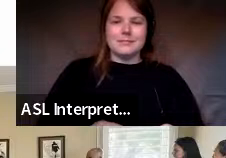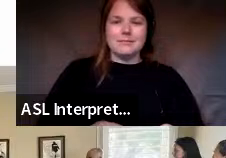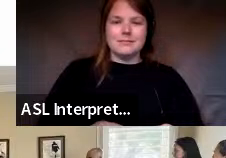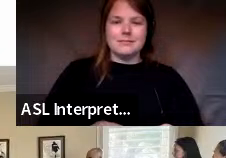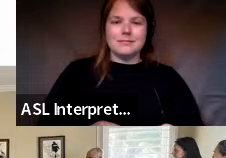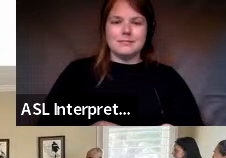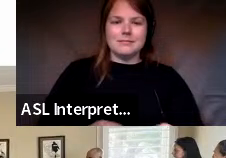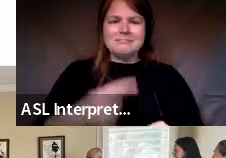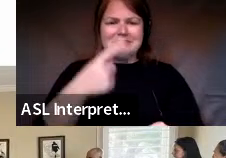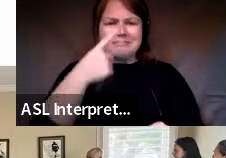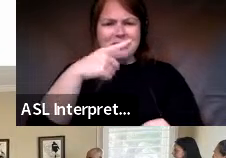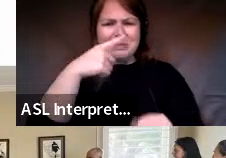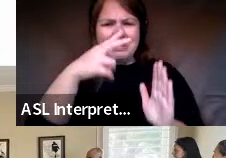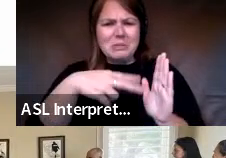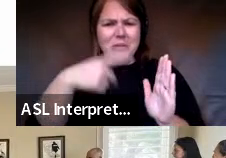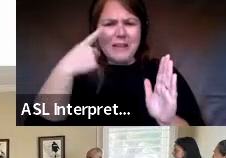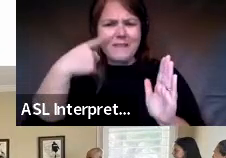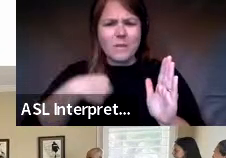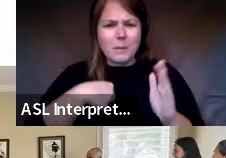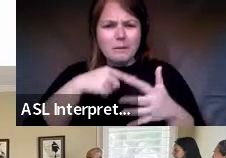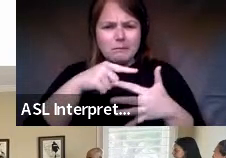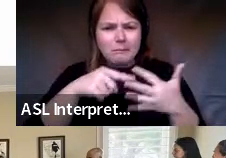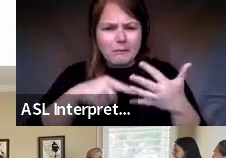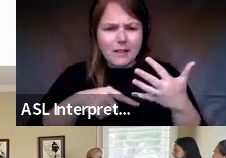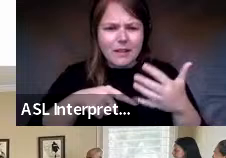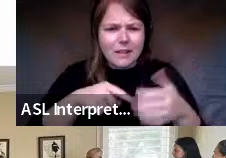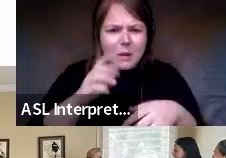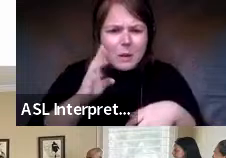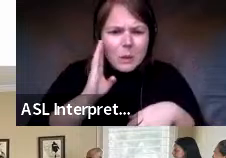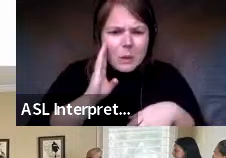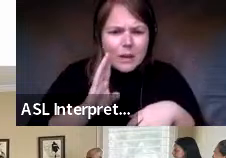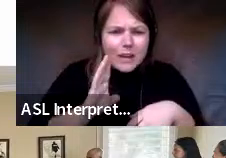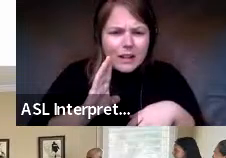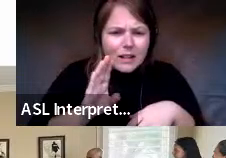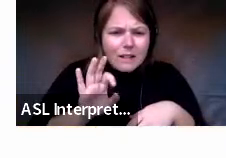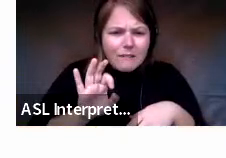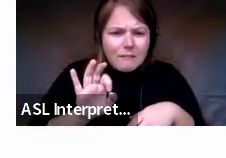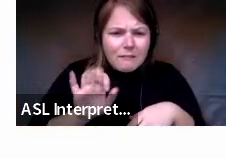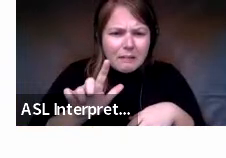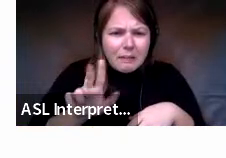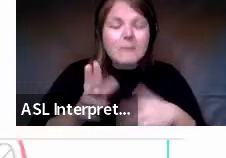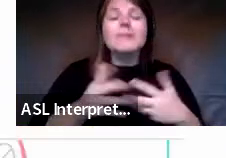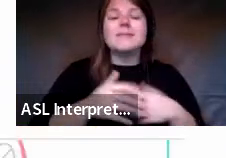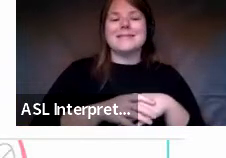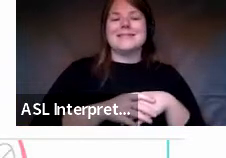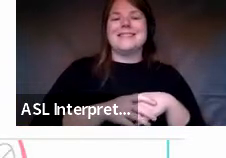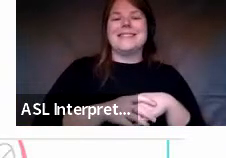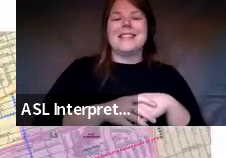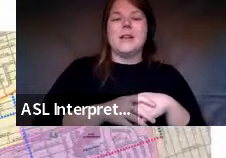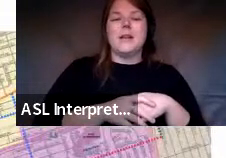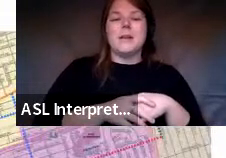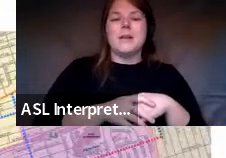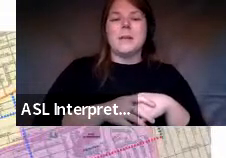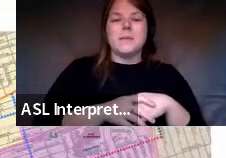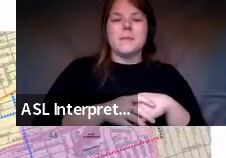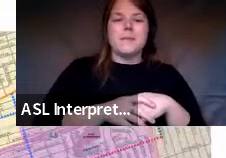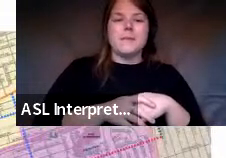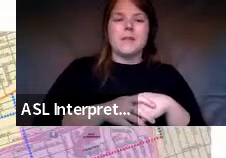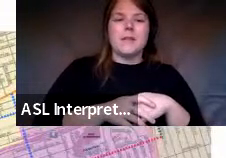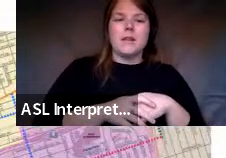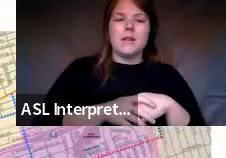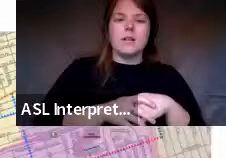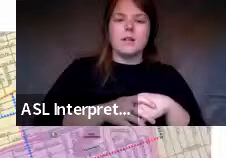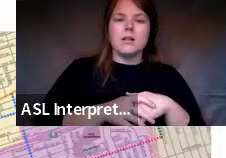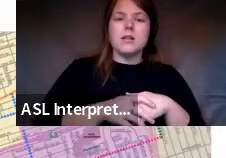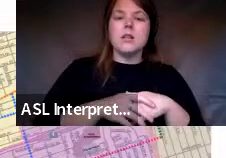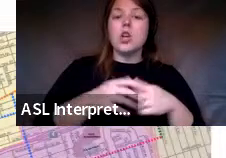Can someone read that first item? Is that with flu or with? Yeah, so the first I believe is, and I'm just going to prove it. The ask